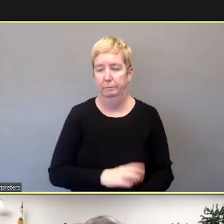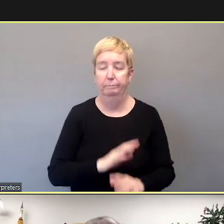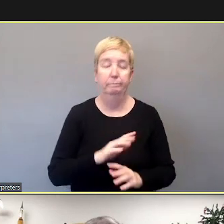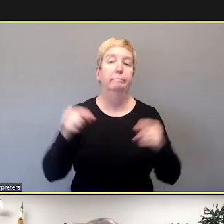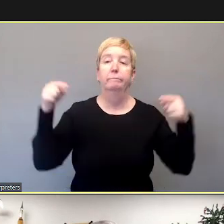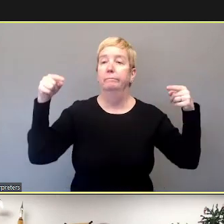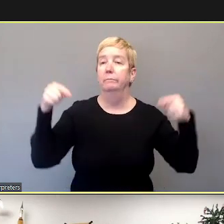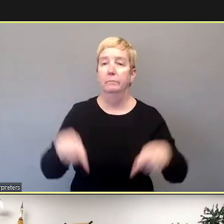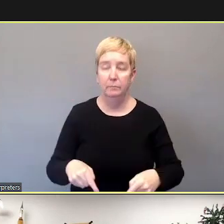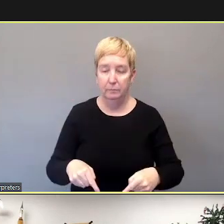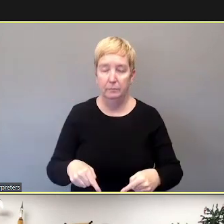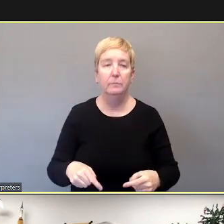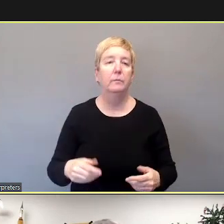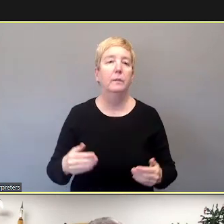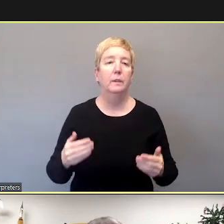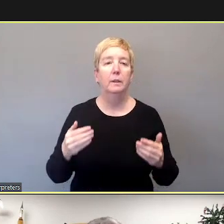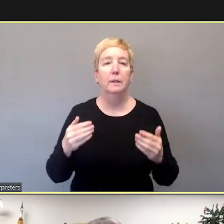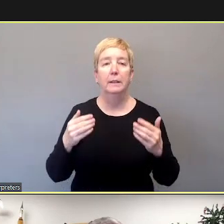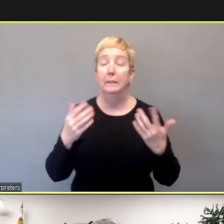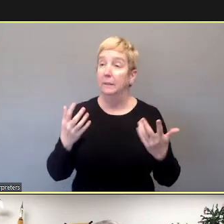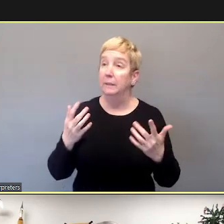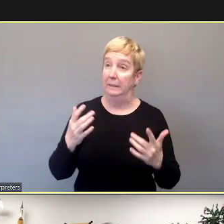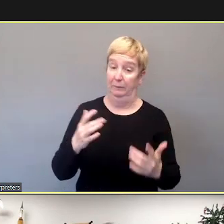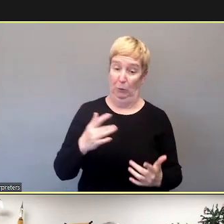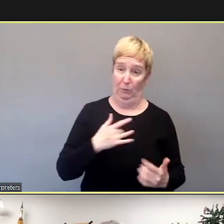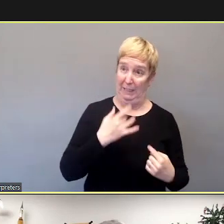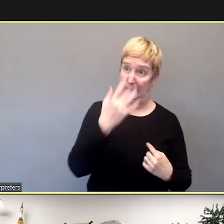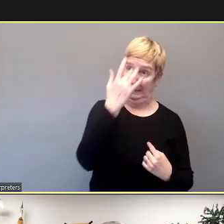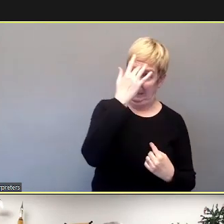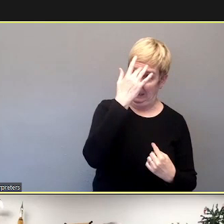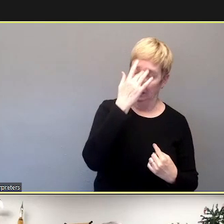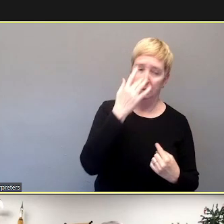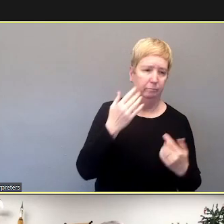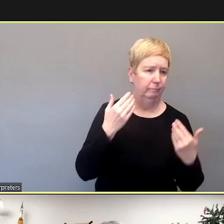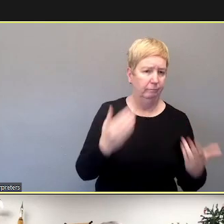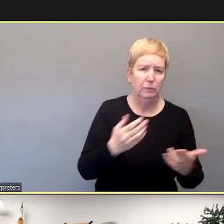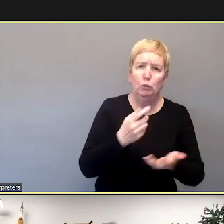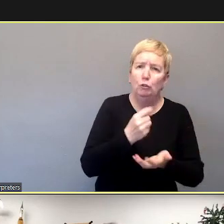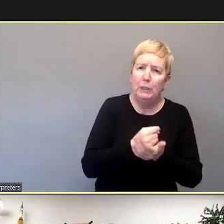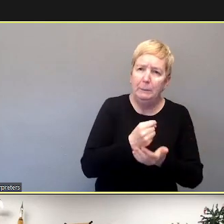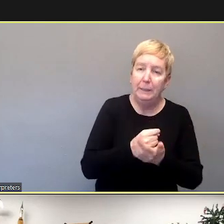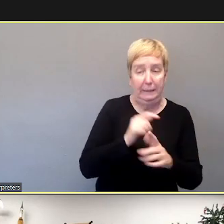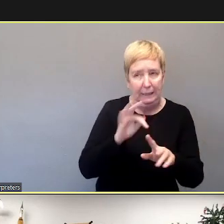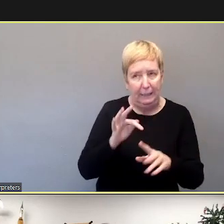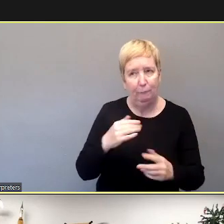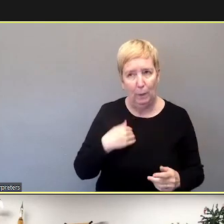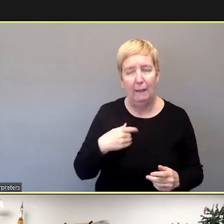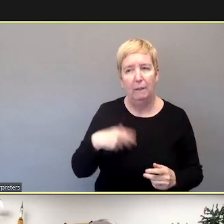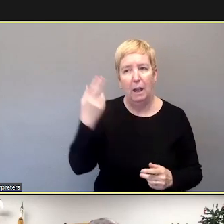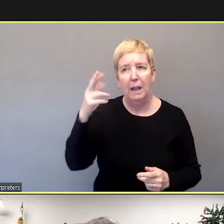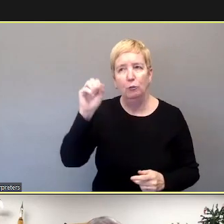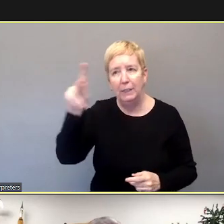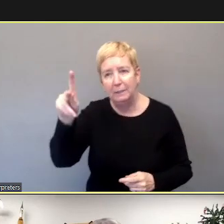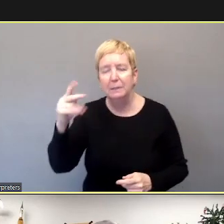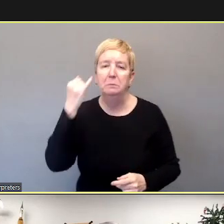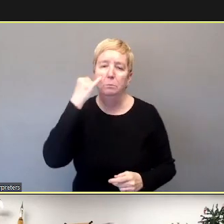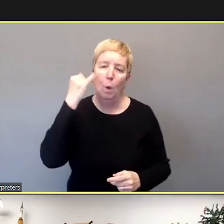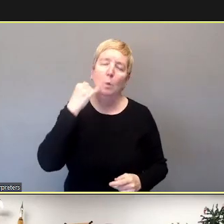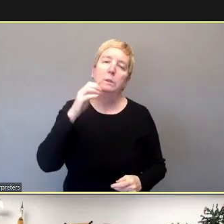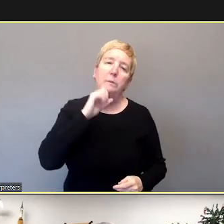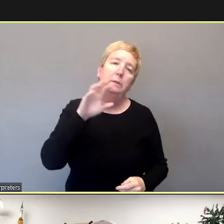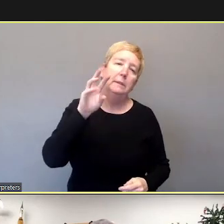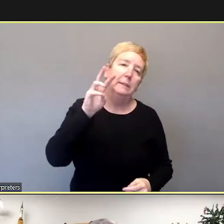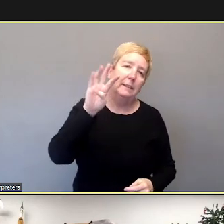get treatment. If you're sick with COVID, you have a positive test and a risk factor, things like being over